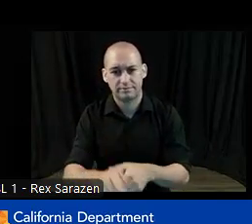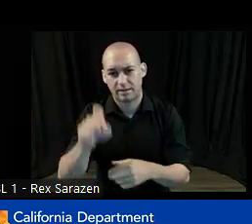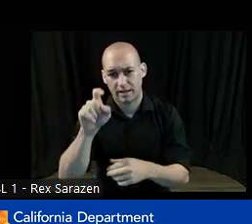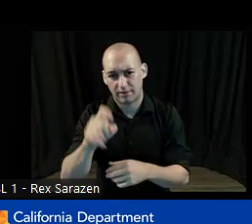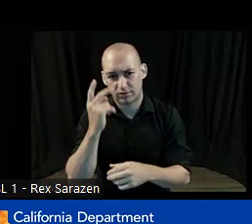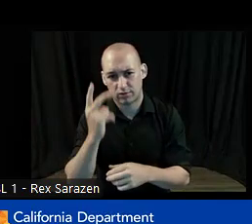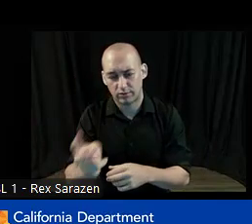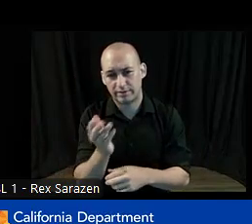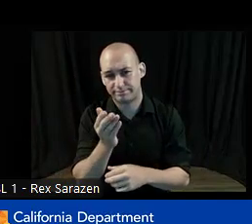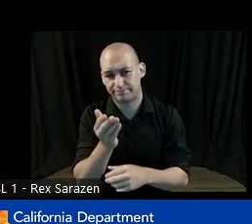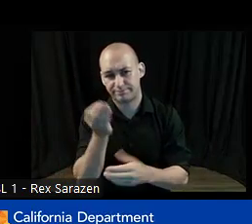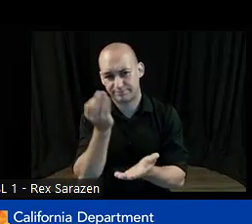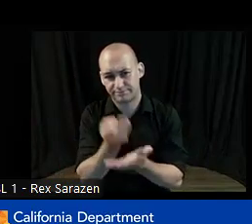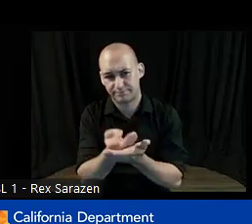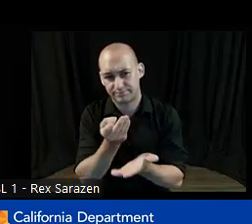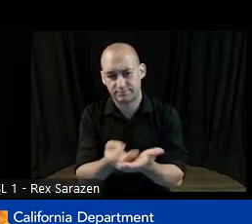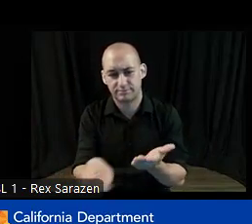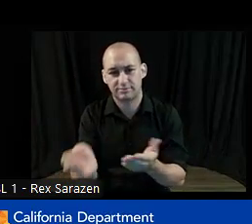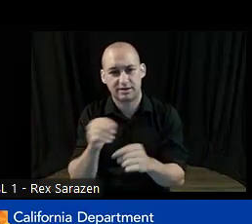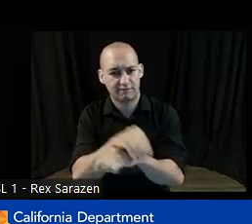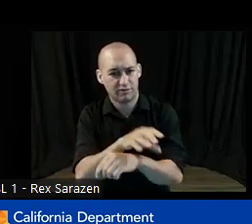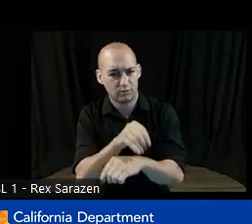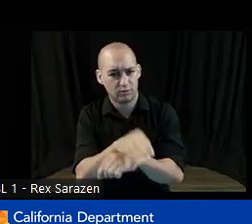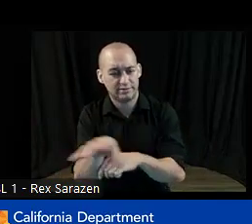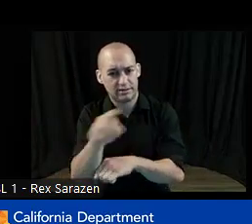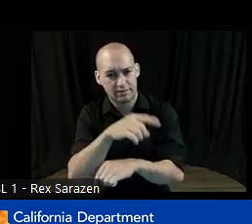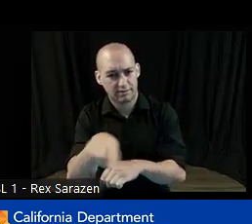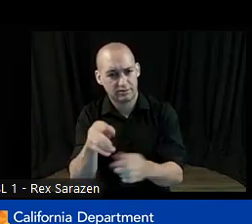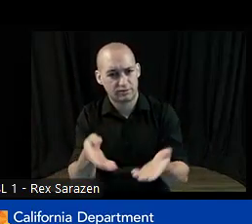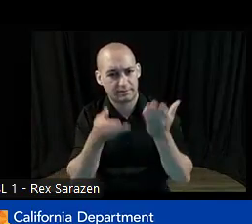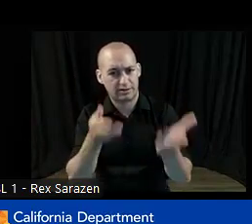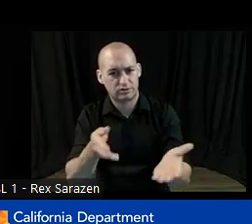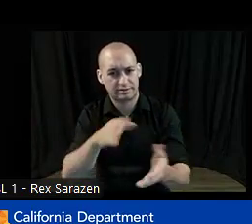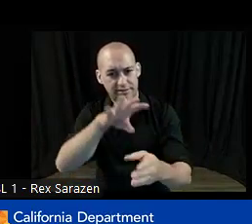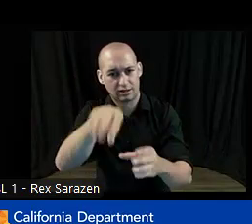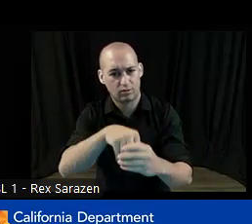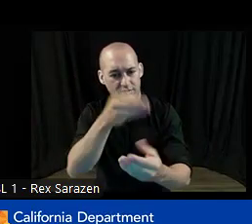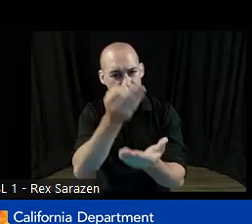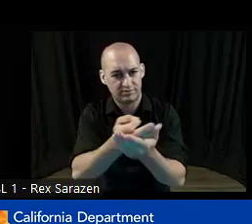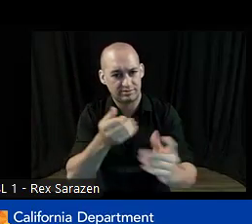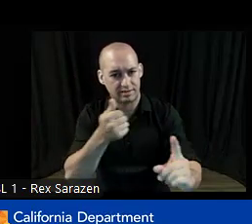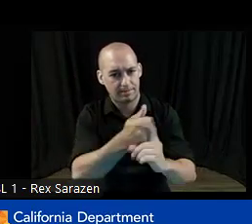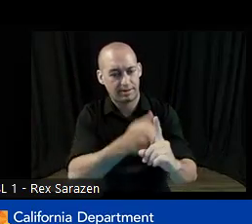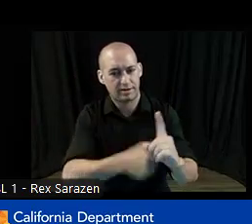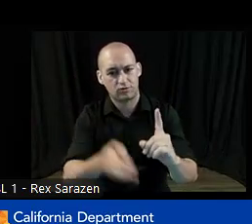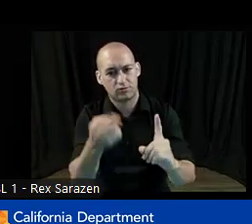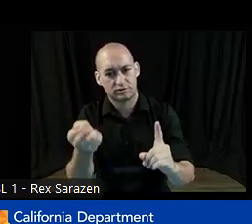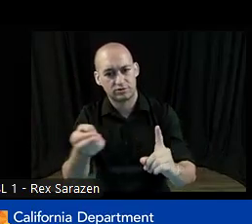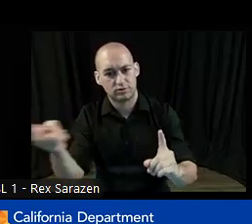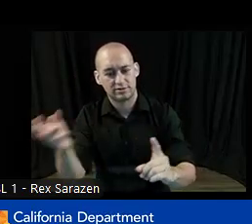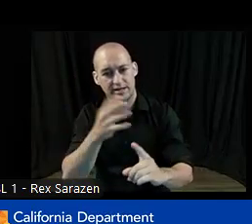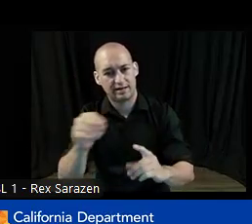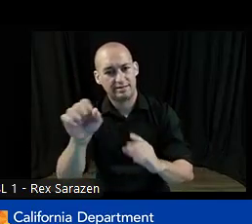factors that influence those recommendations, including the fiscal impact, resources, and state capacities.